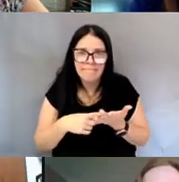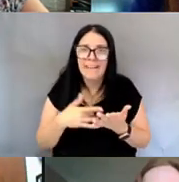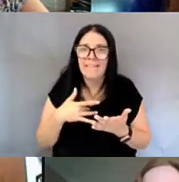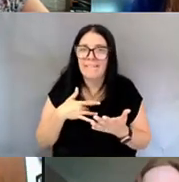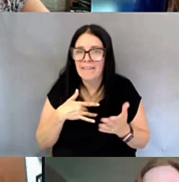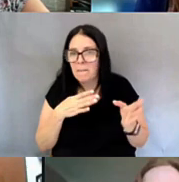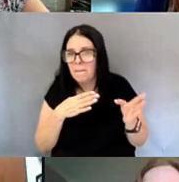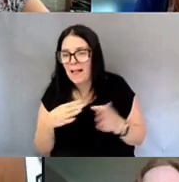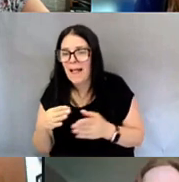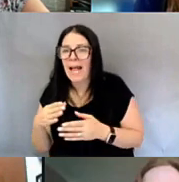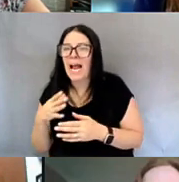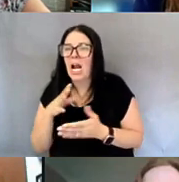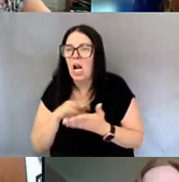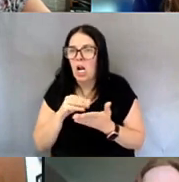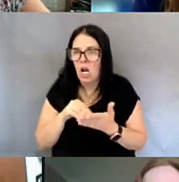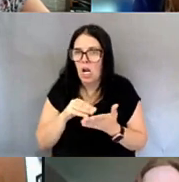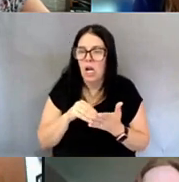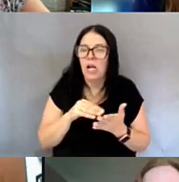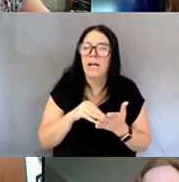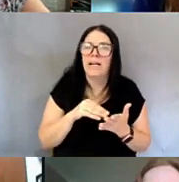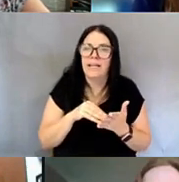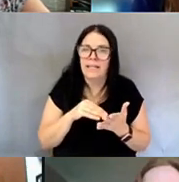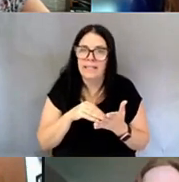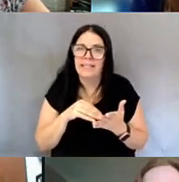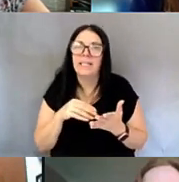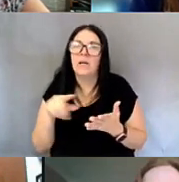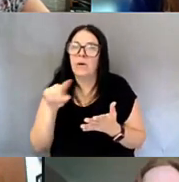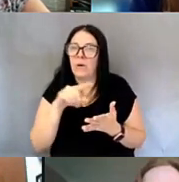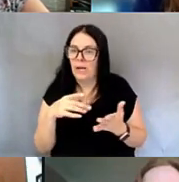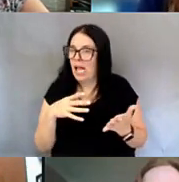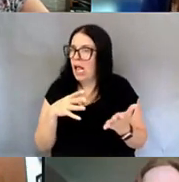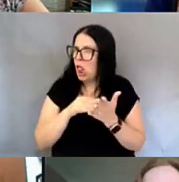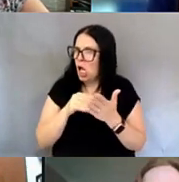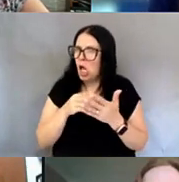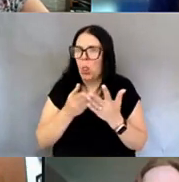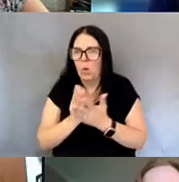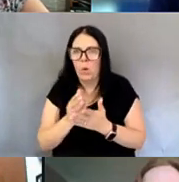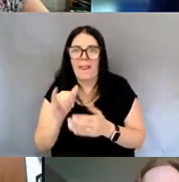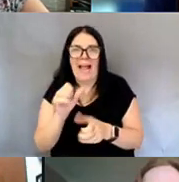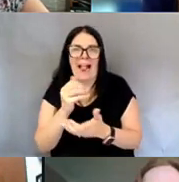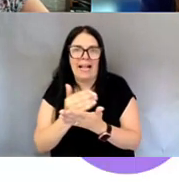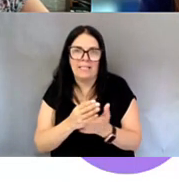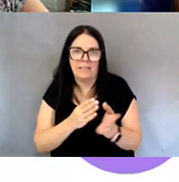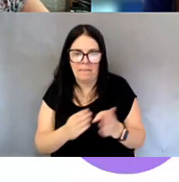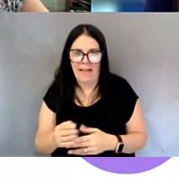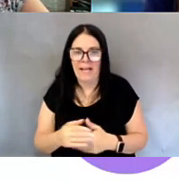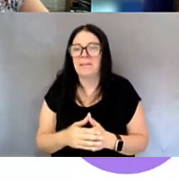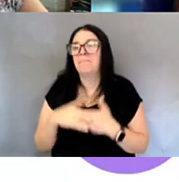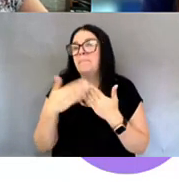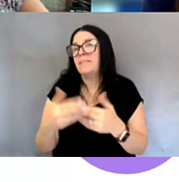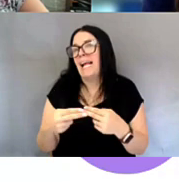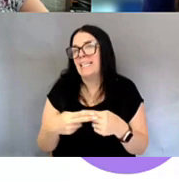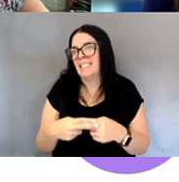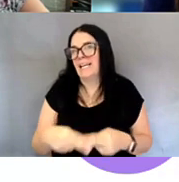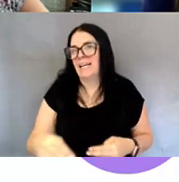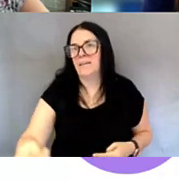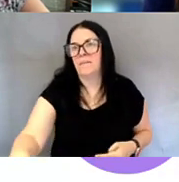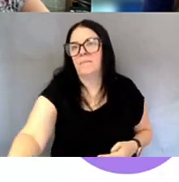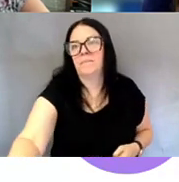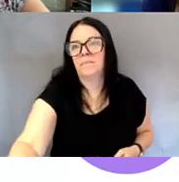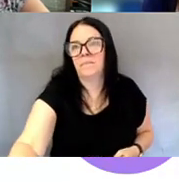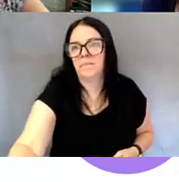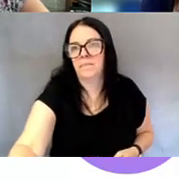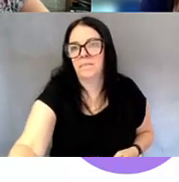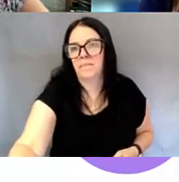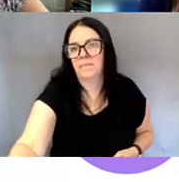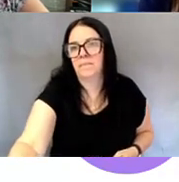share with you and to help you in your lesson planning journey. Next slide, please. So the